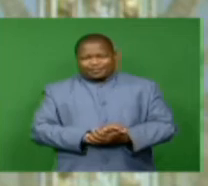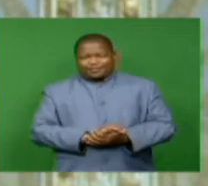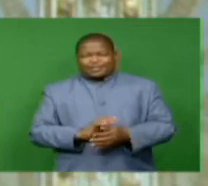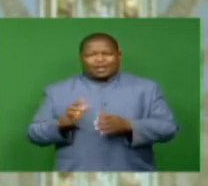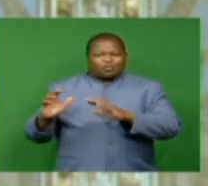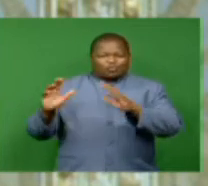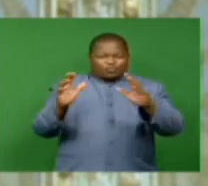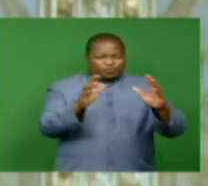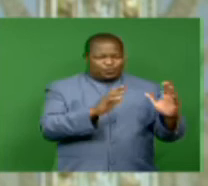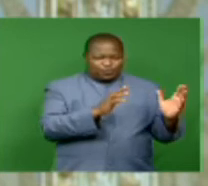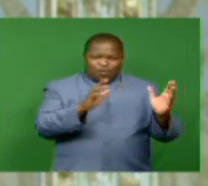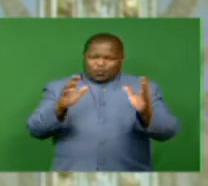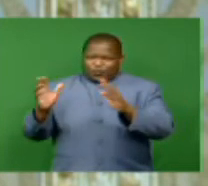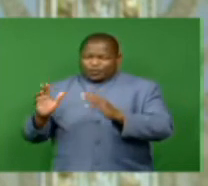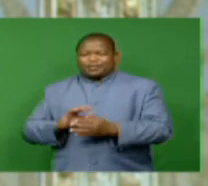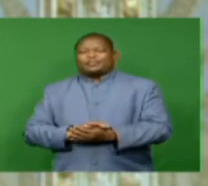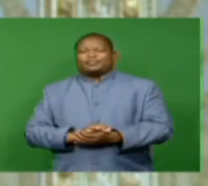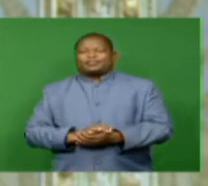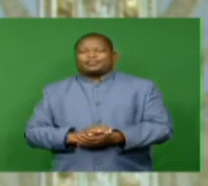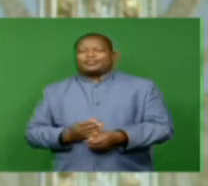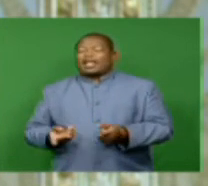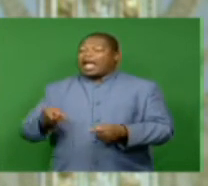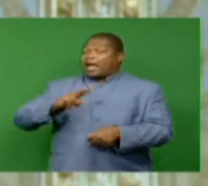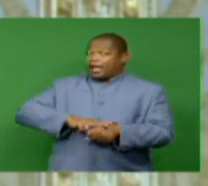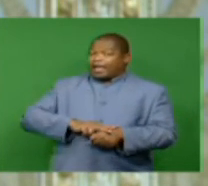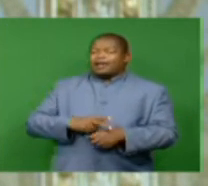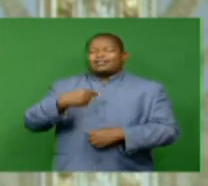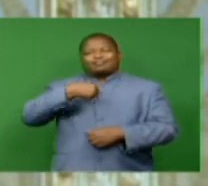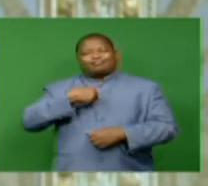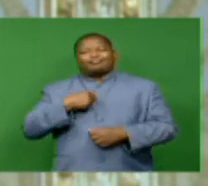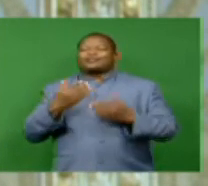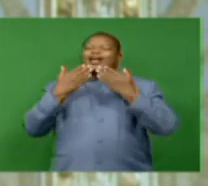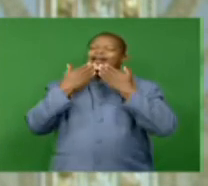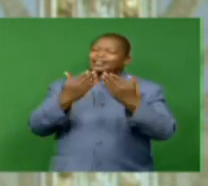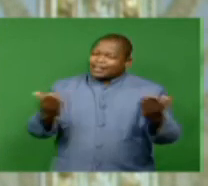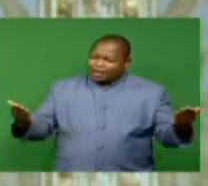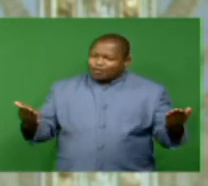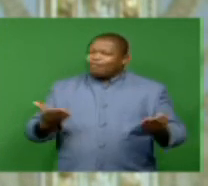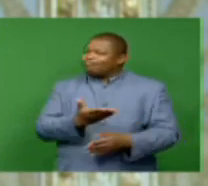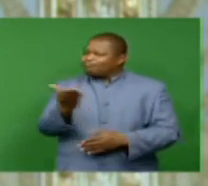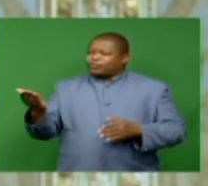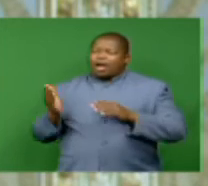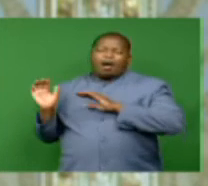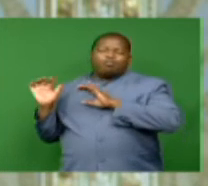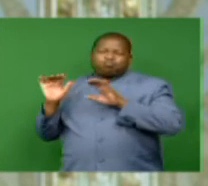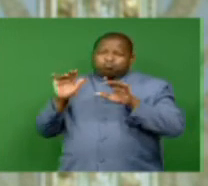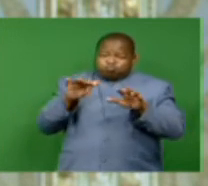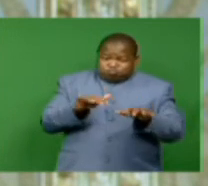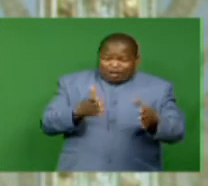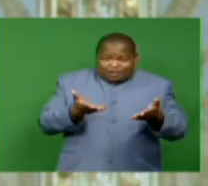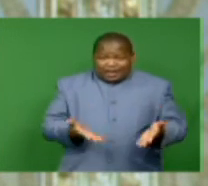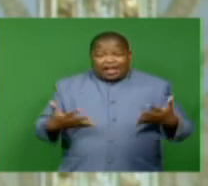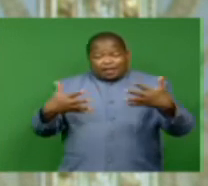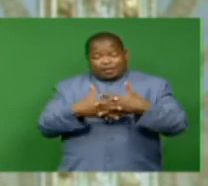Lastly, we wish to thank you all once again for your attendance, and we extend our